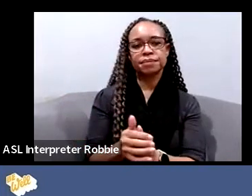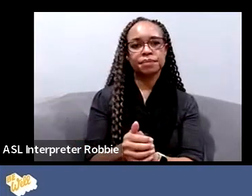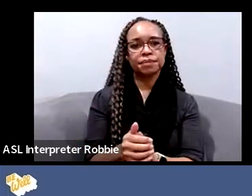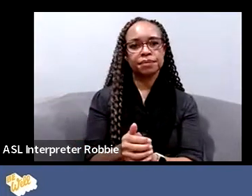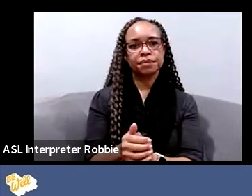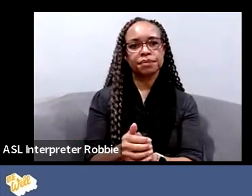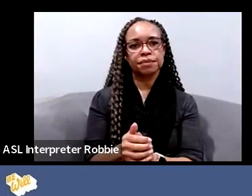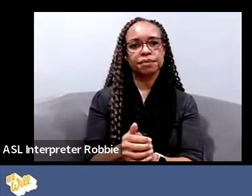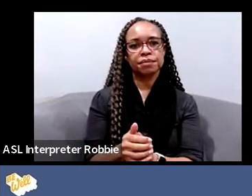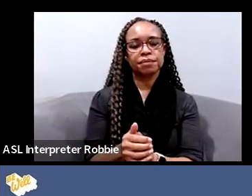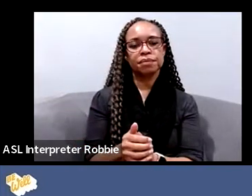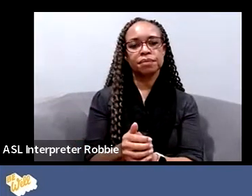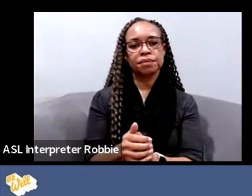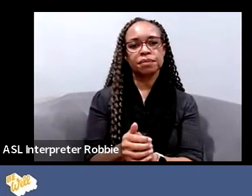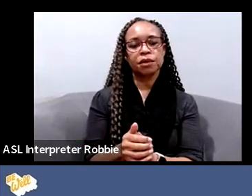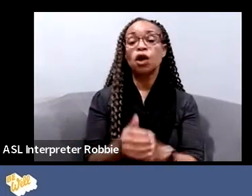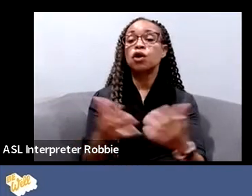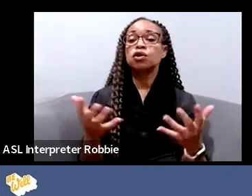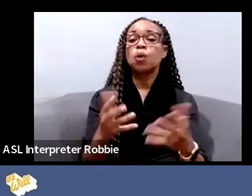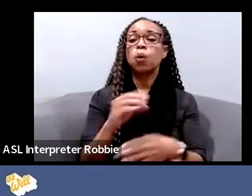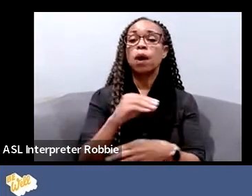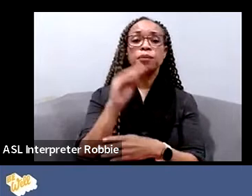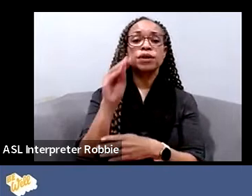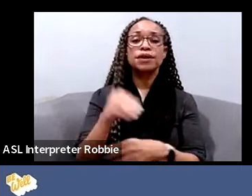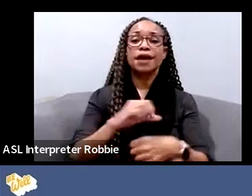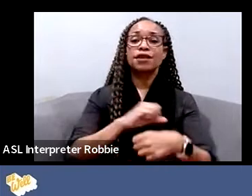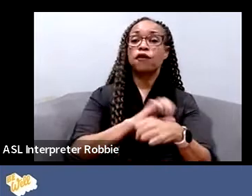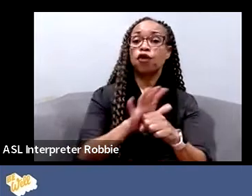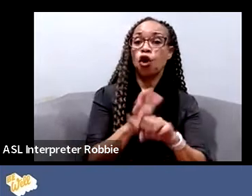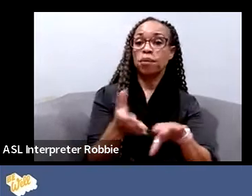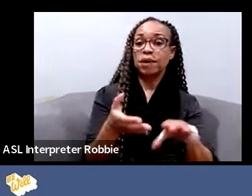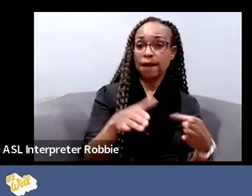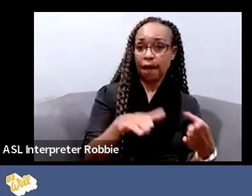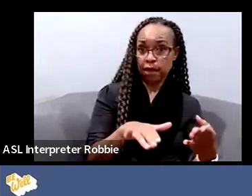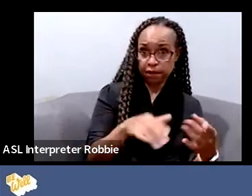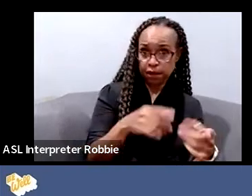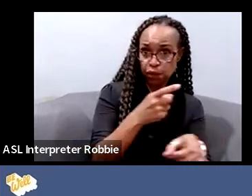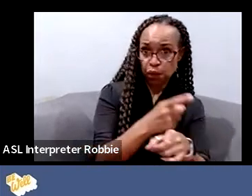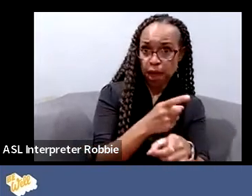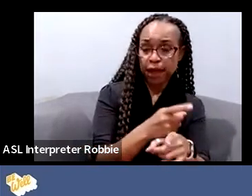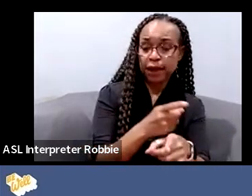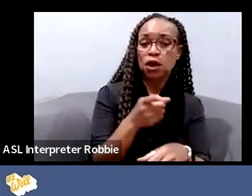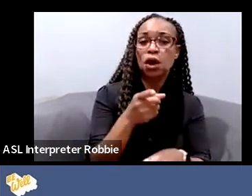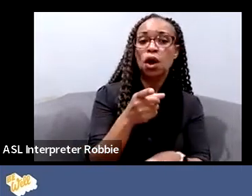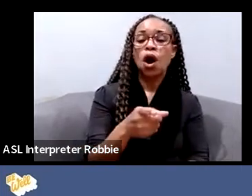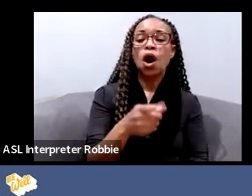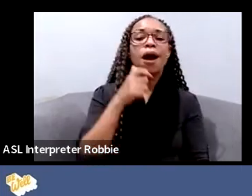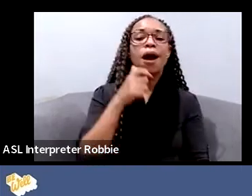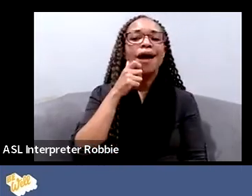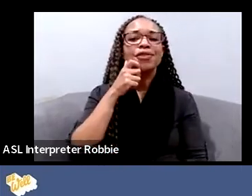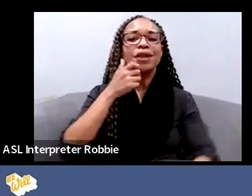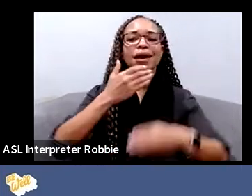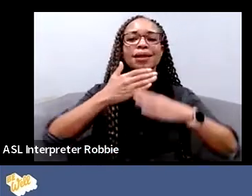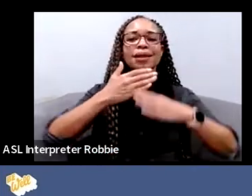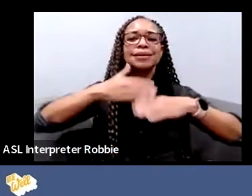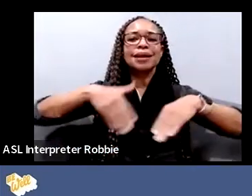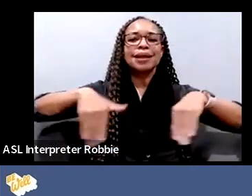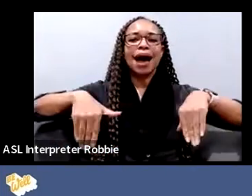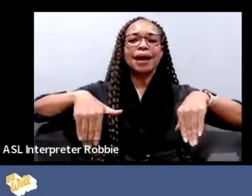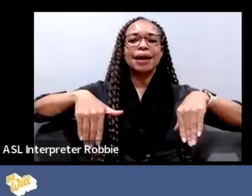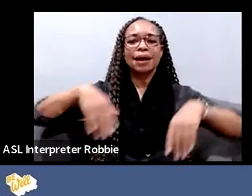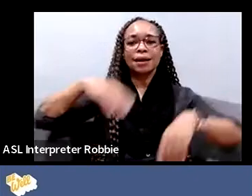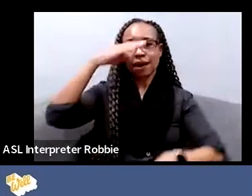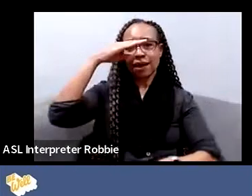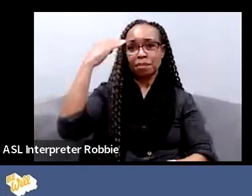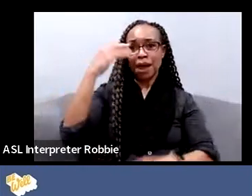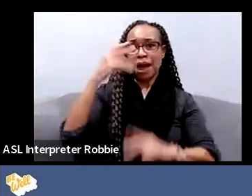further questions. What percentage of the COVID deaths, right, are ethnically divided? Because African Americans have